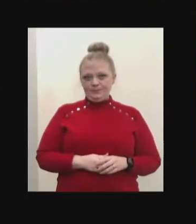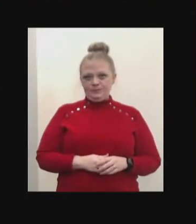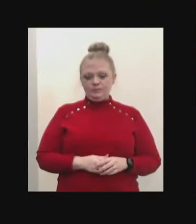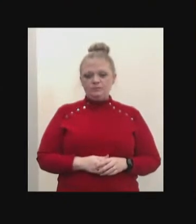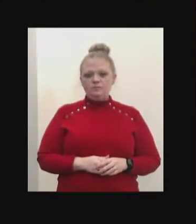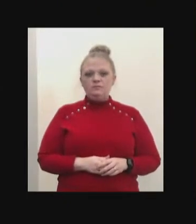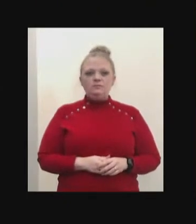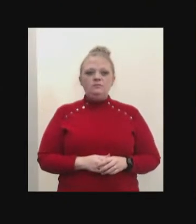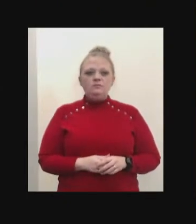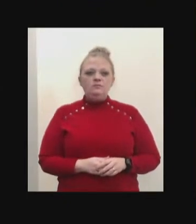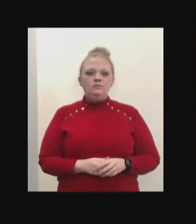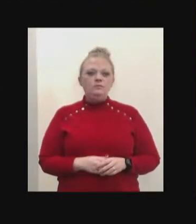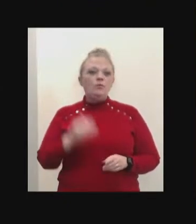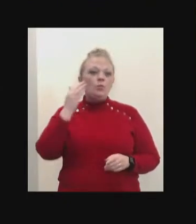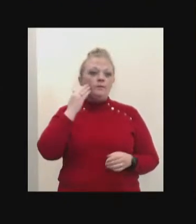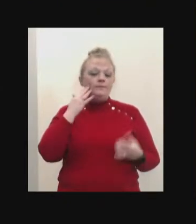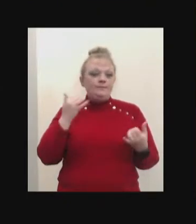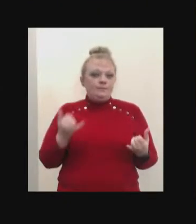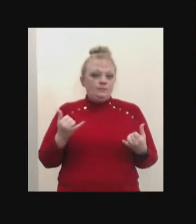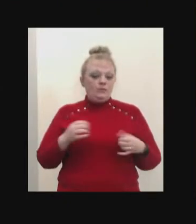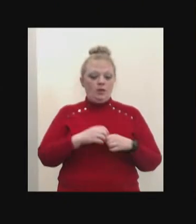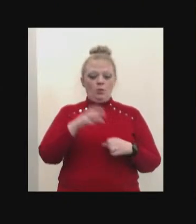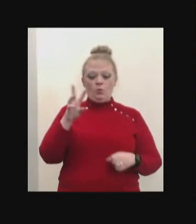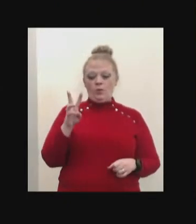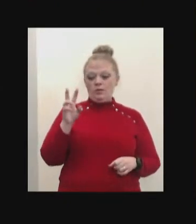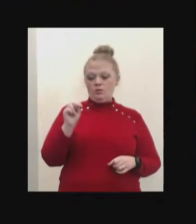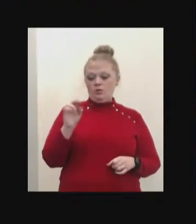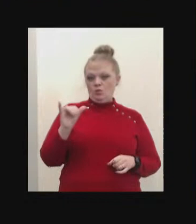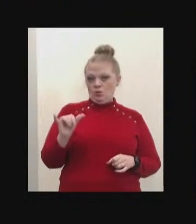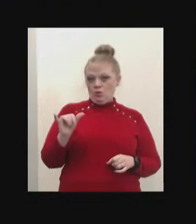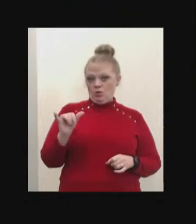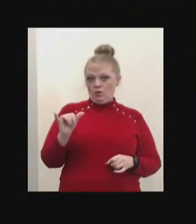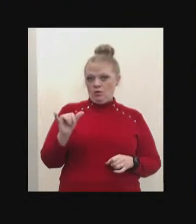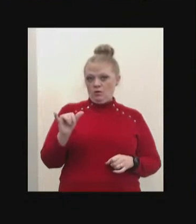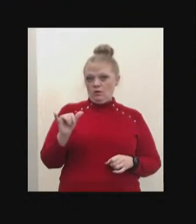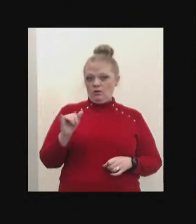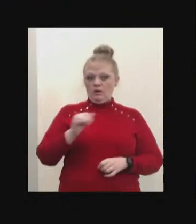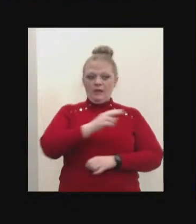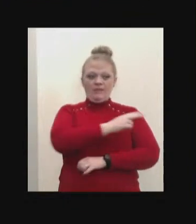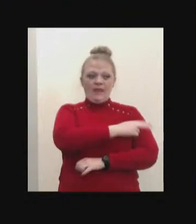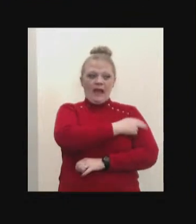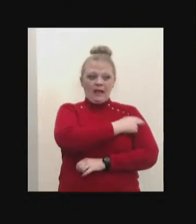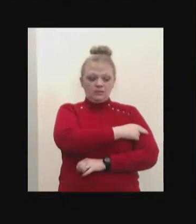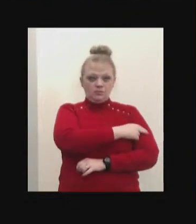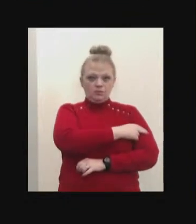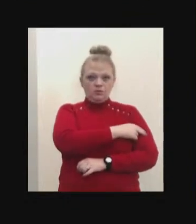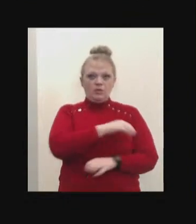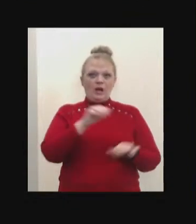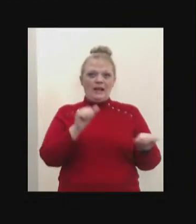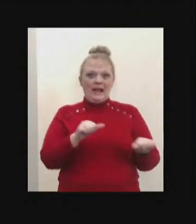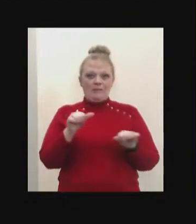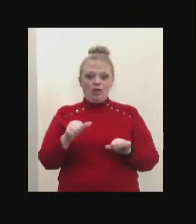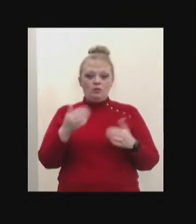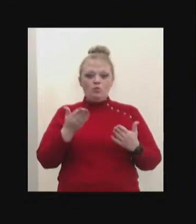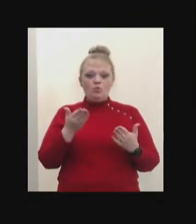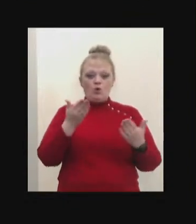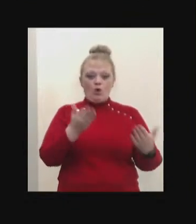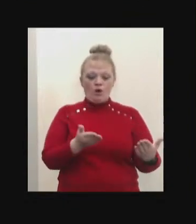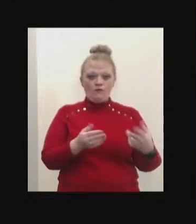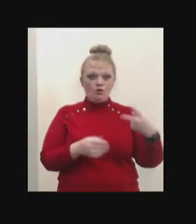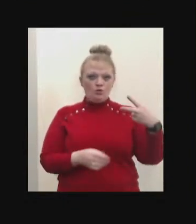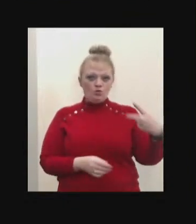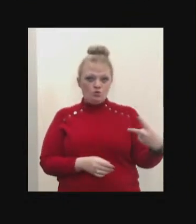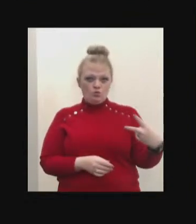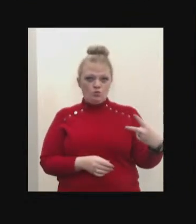are currently in Western New York, the hospitals have been able to offer 2 monoclonal